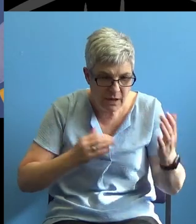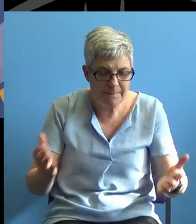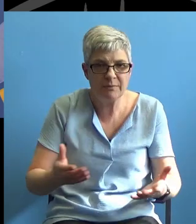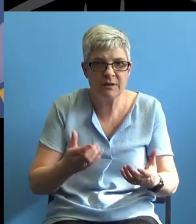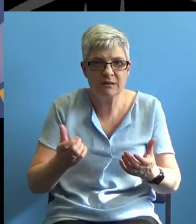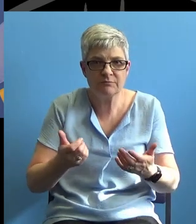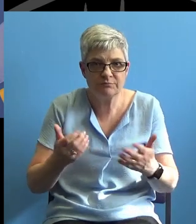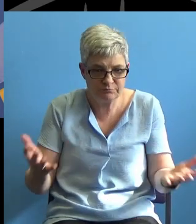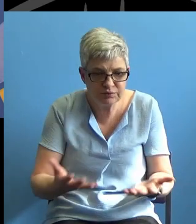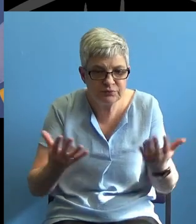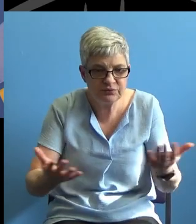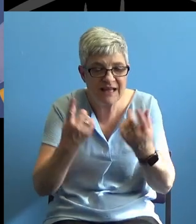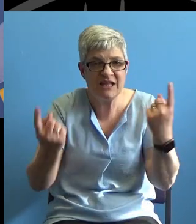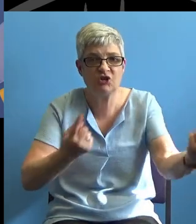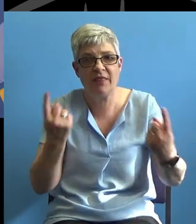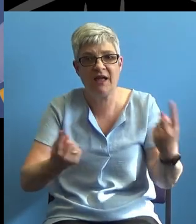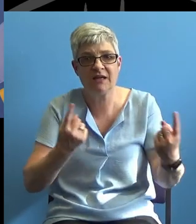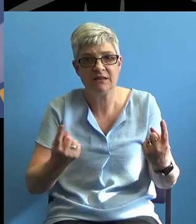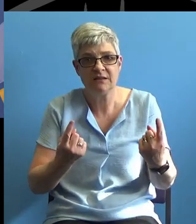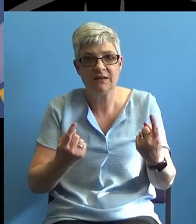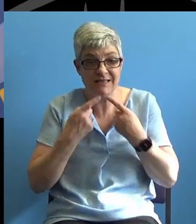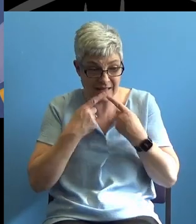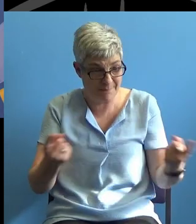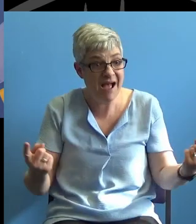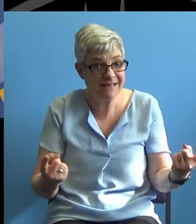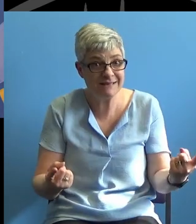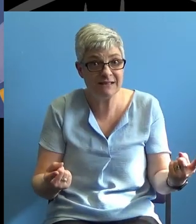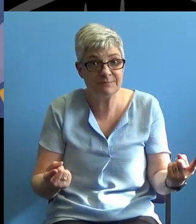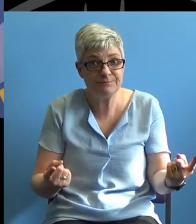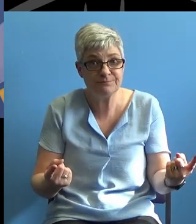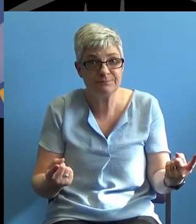other up. Paul's not giving a suggestion here. It's a command.